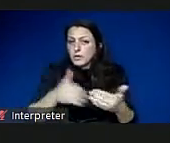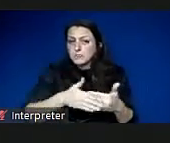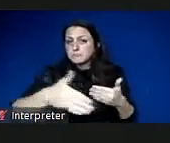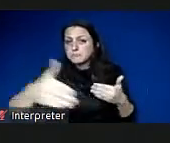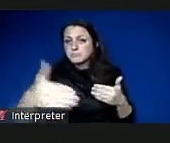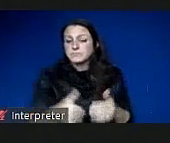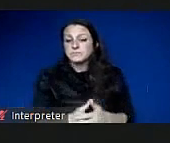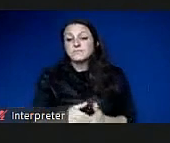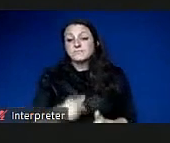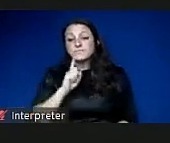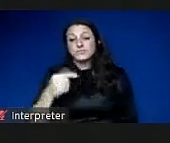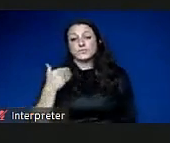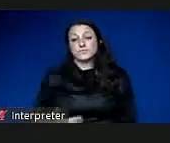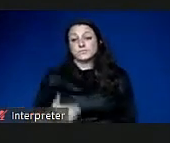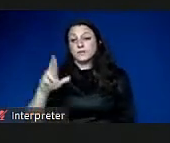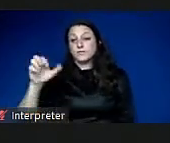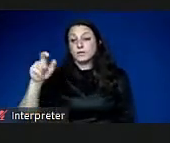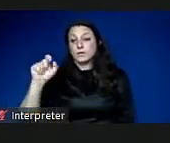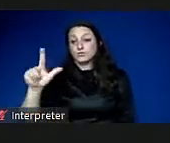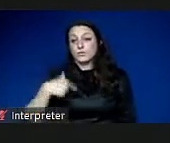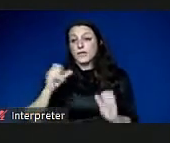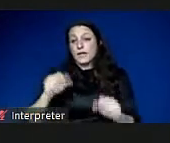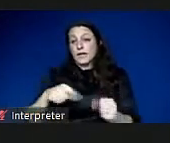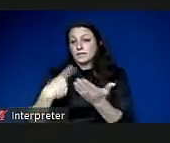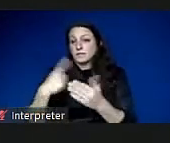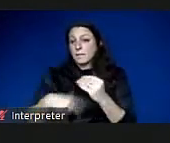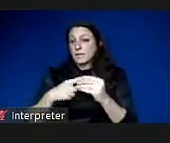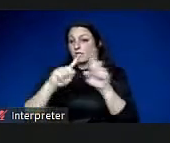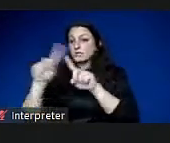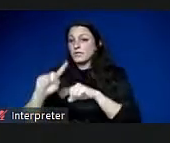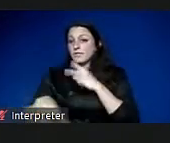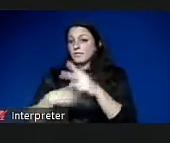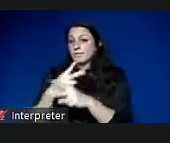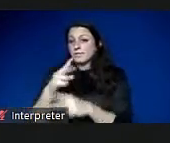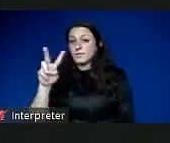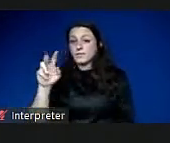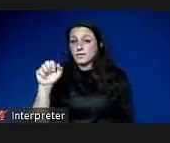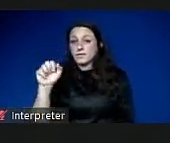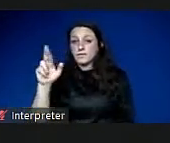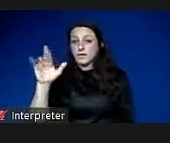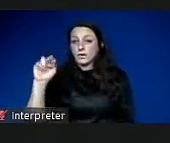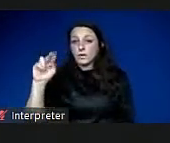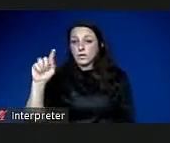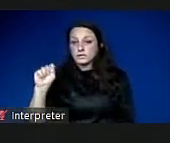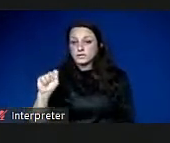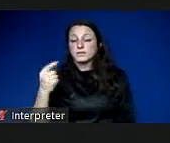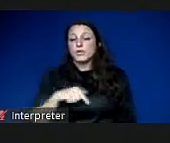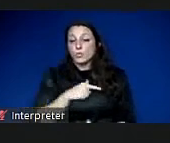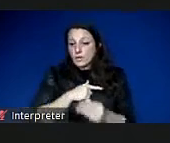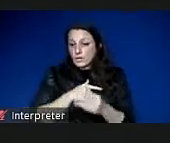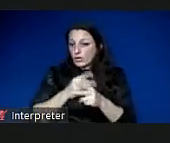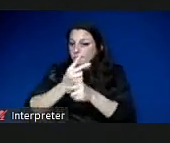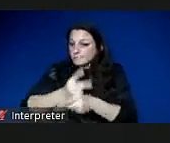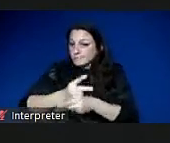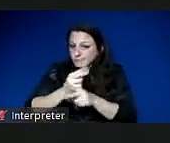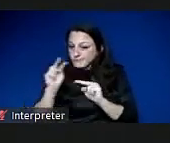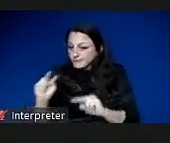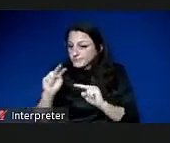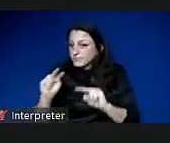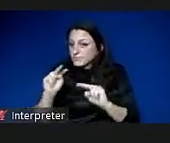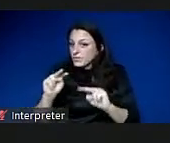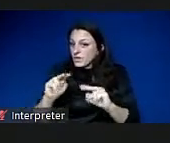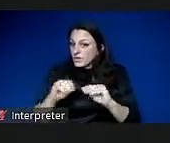Sure, this is Rachel. I can talk about the variants. So we are closely tracking transmission of variants